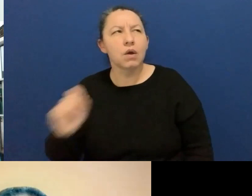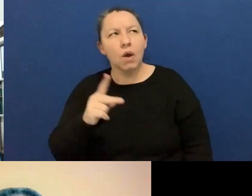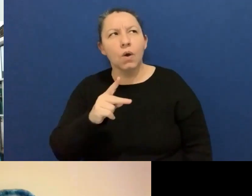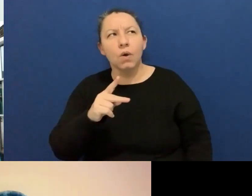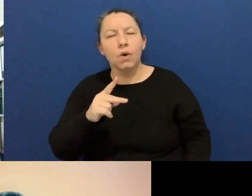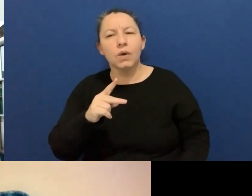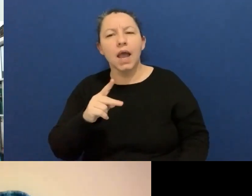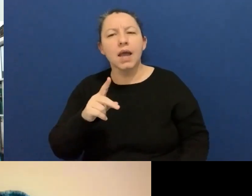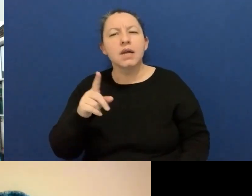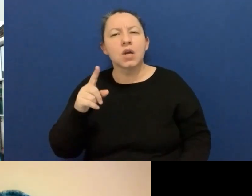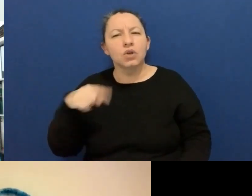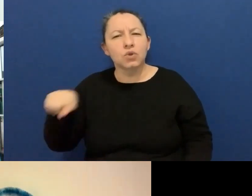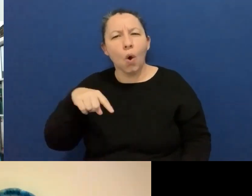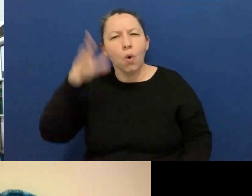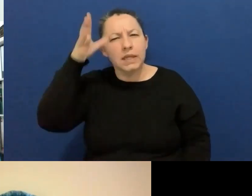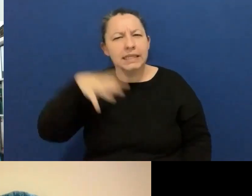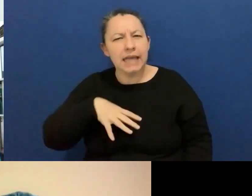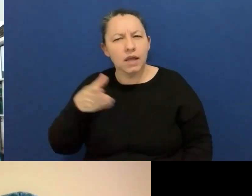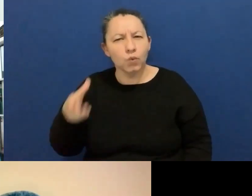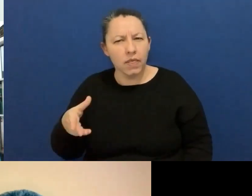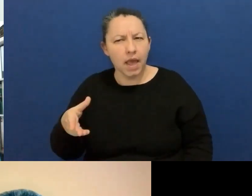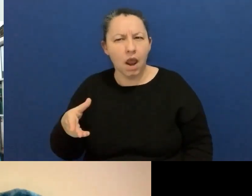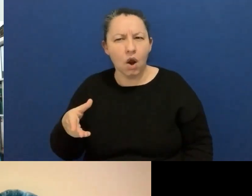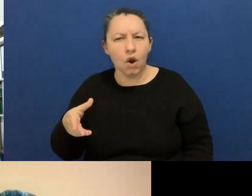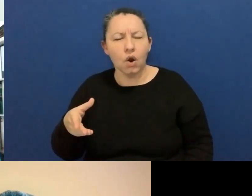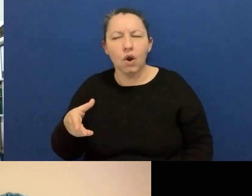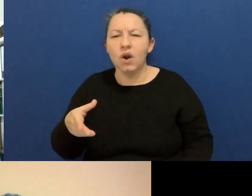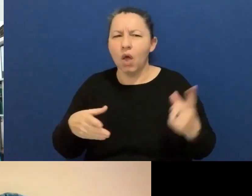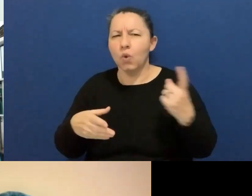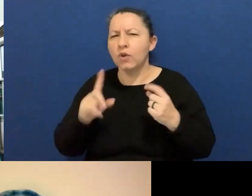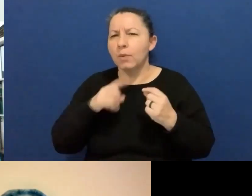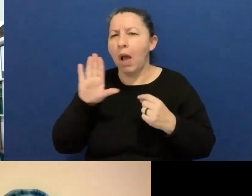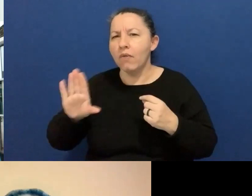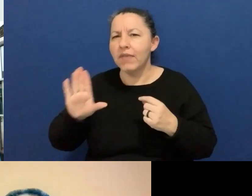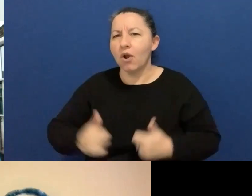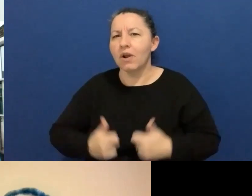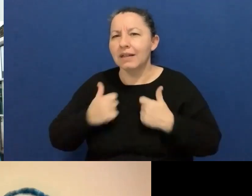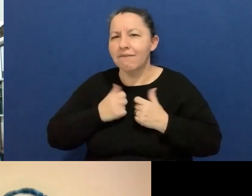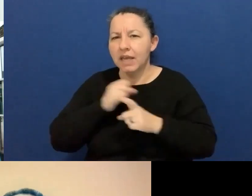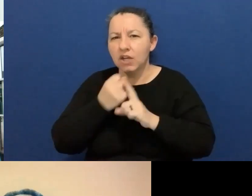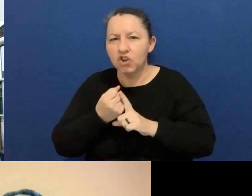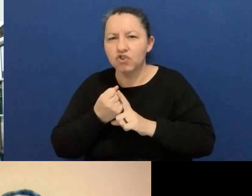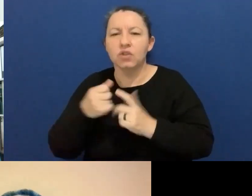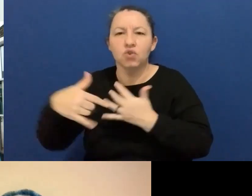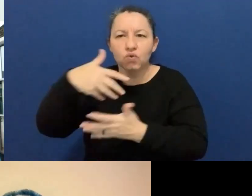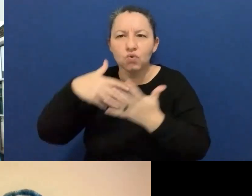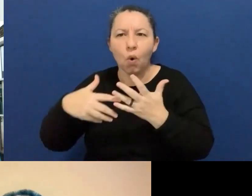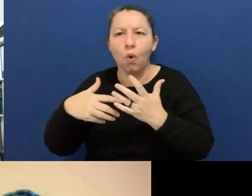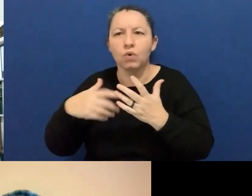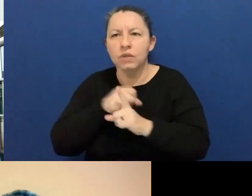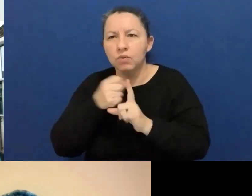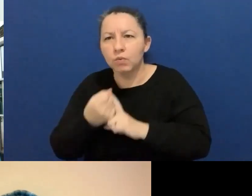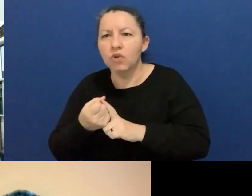these guys were out there in the desert. A question sort of about their living conditions, the social conditions, you know, do we get any evidence